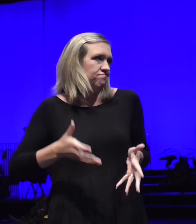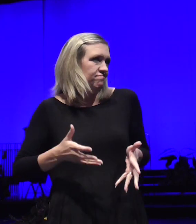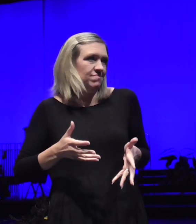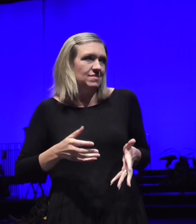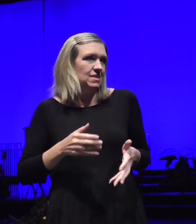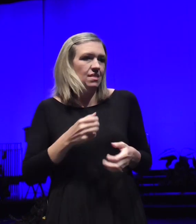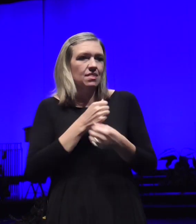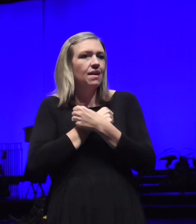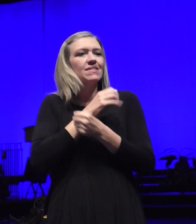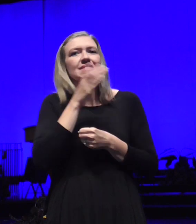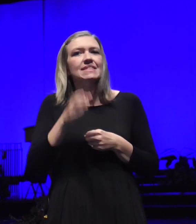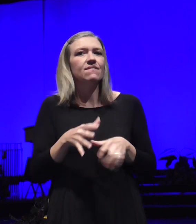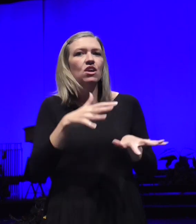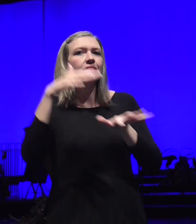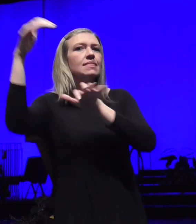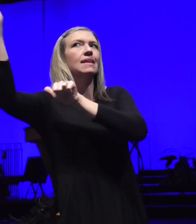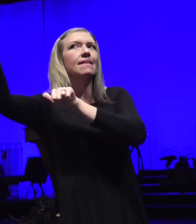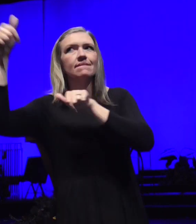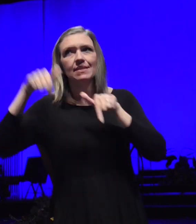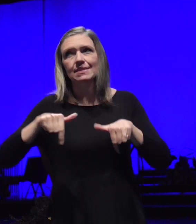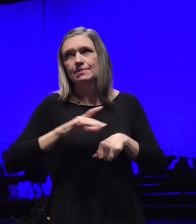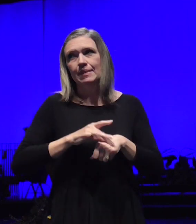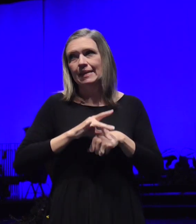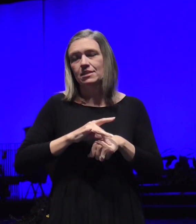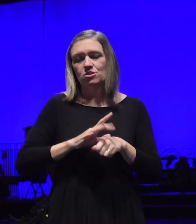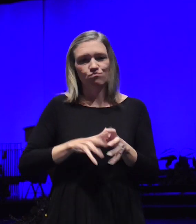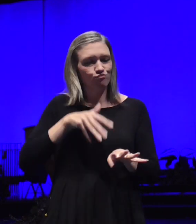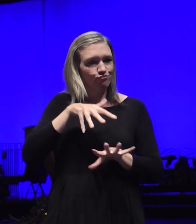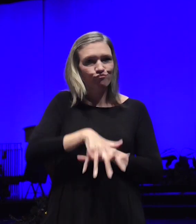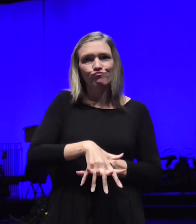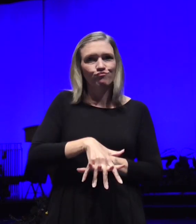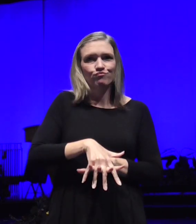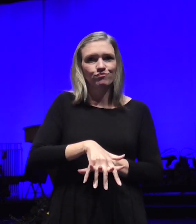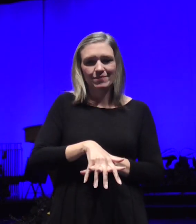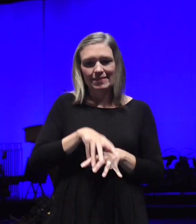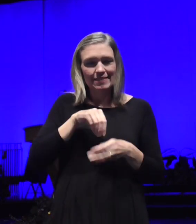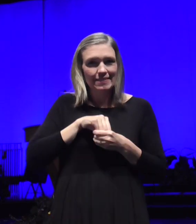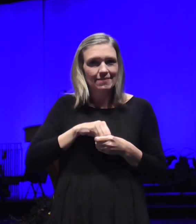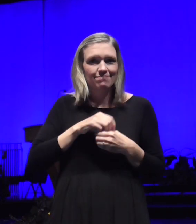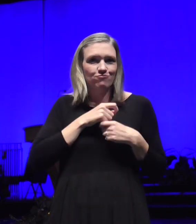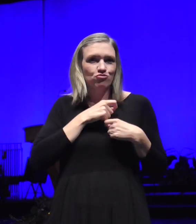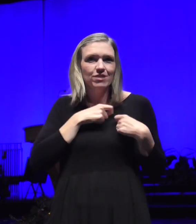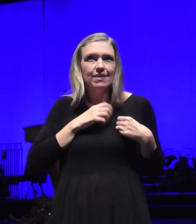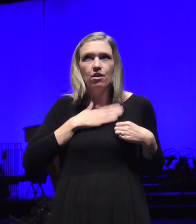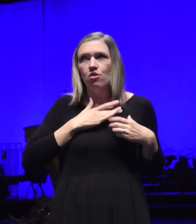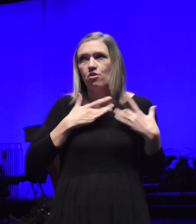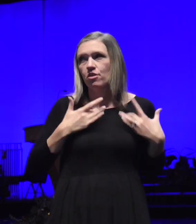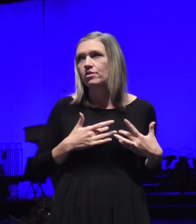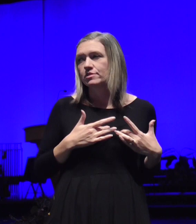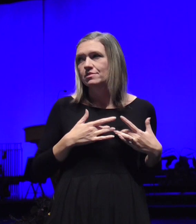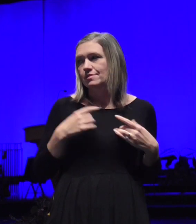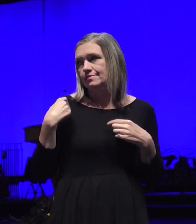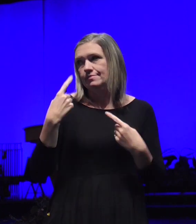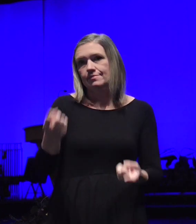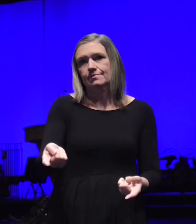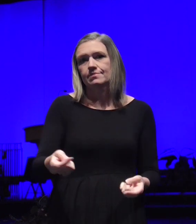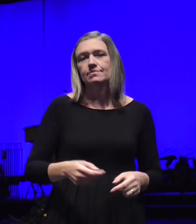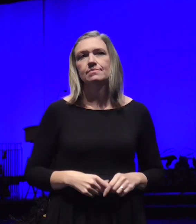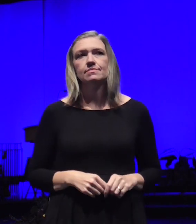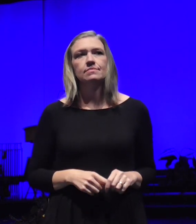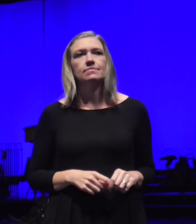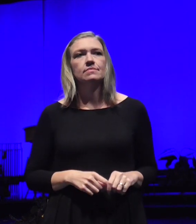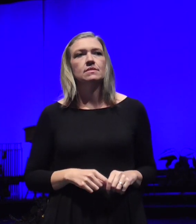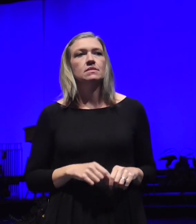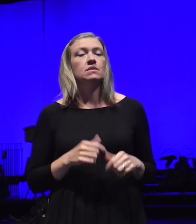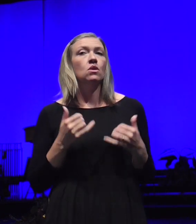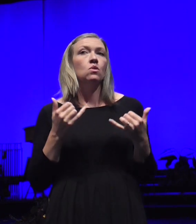never left this planet. It's been inscribed upon our hearts. So where we are is